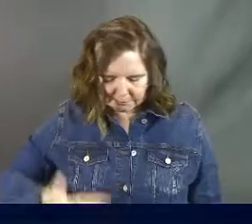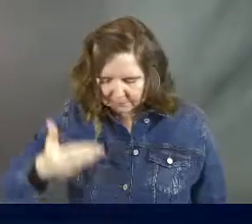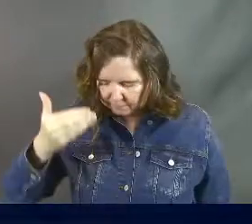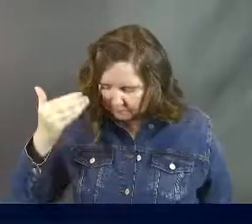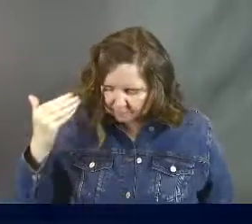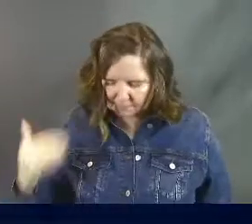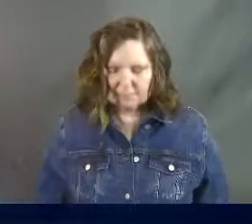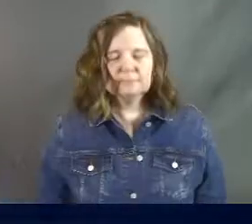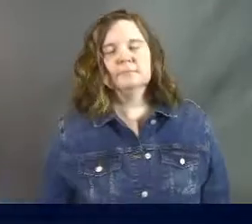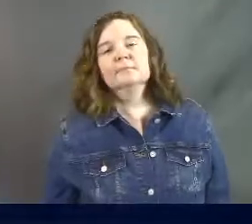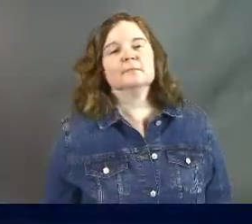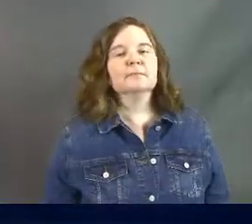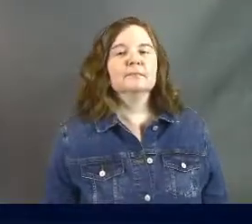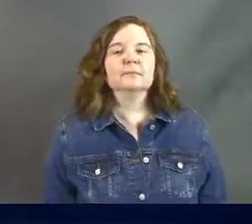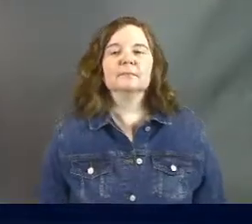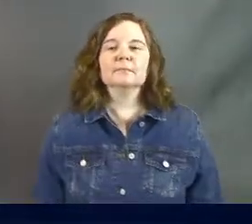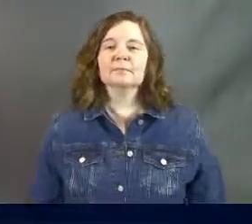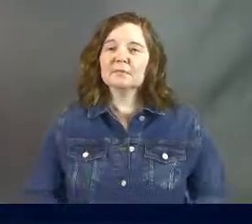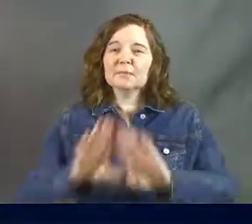me.